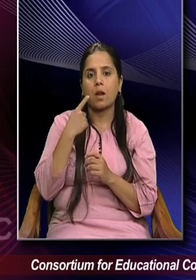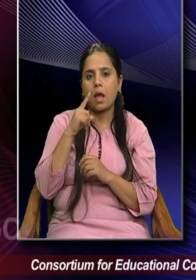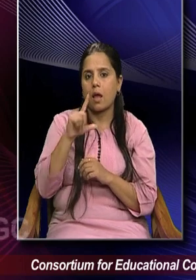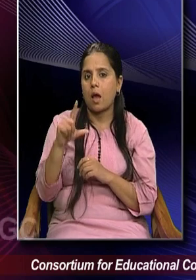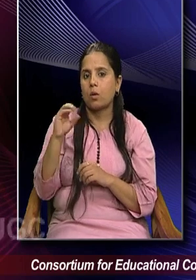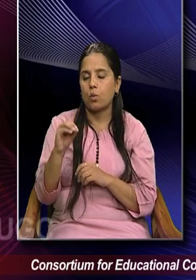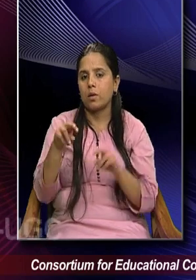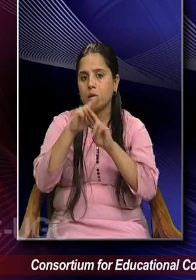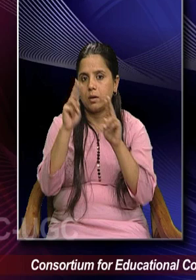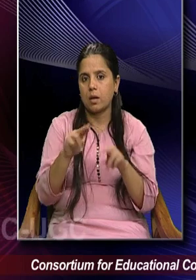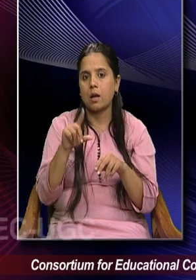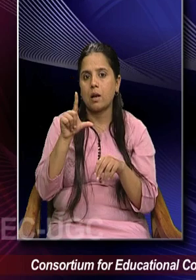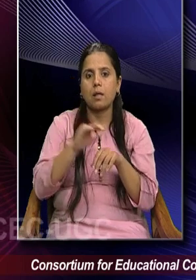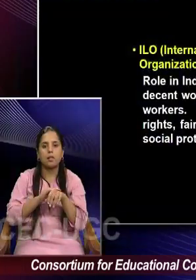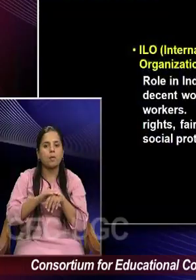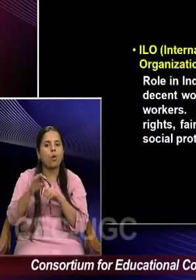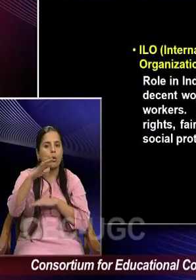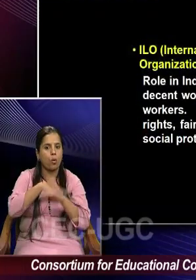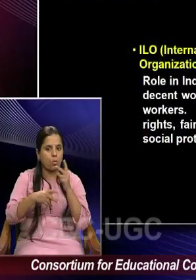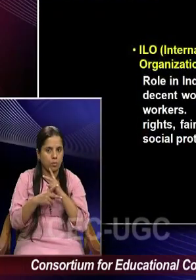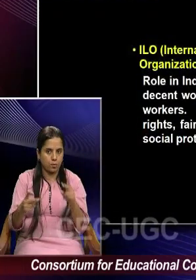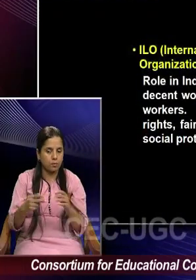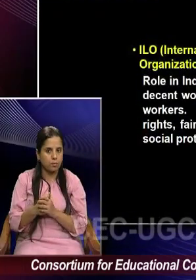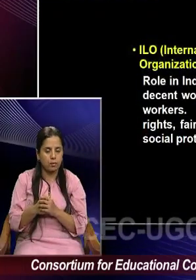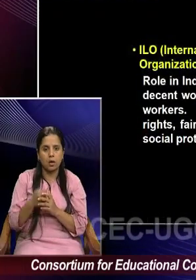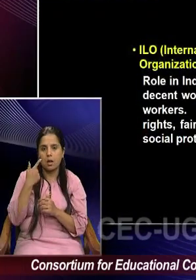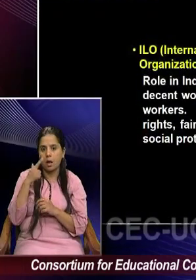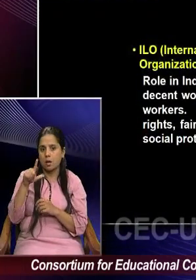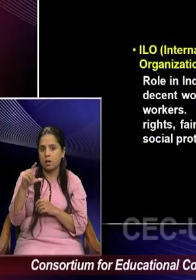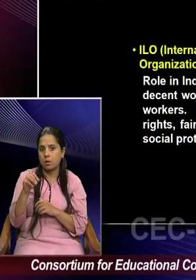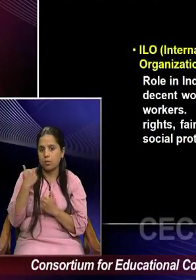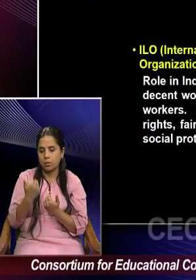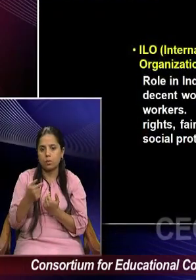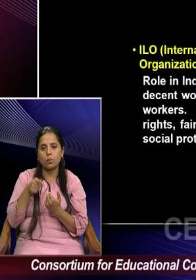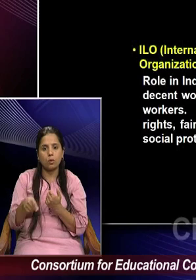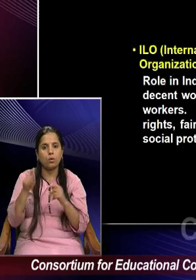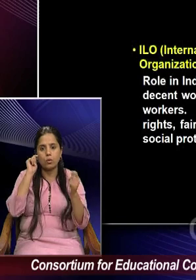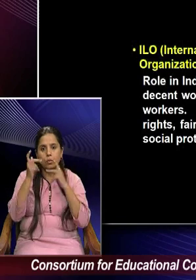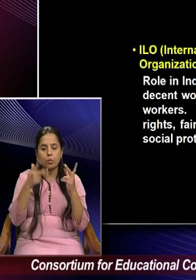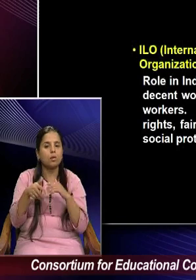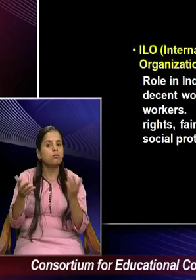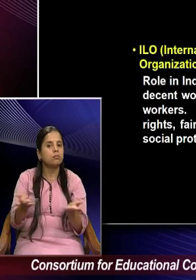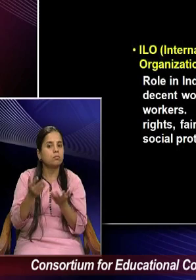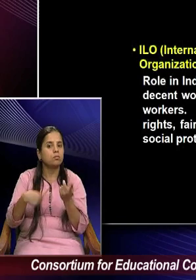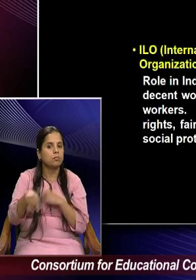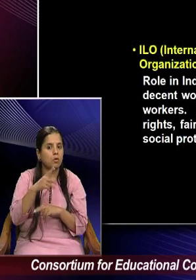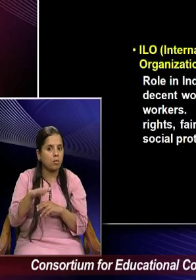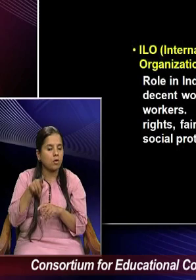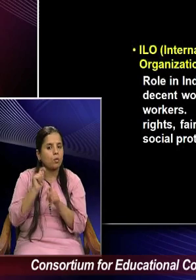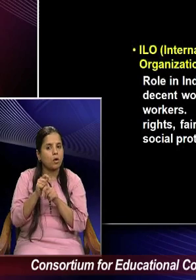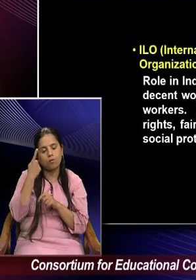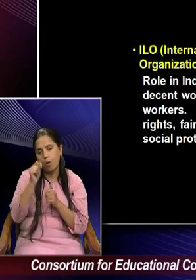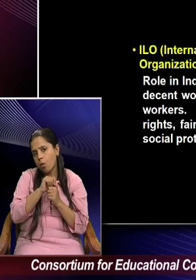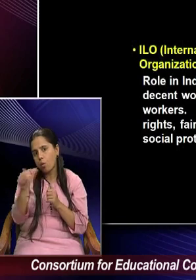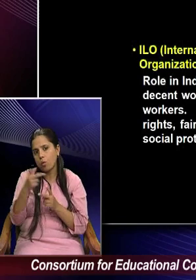ILO, International Labour Organization. And ILO's role in India works on promoting decent work for